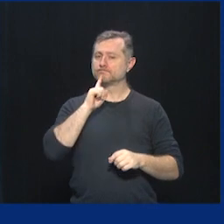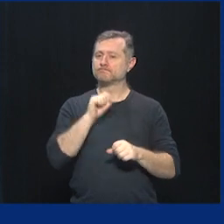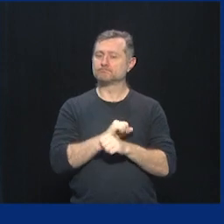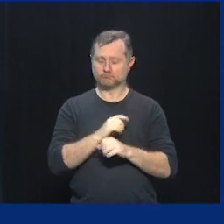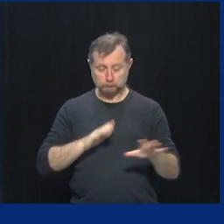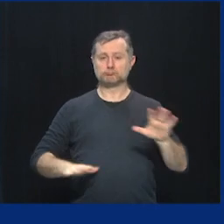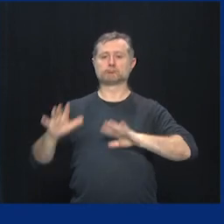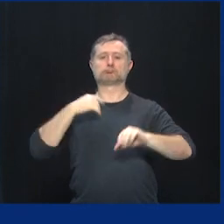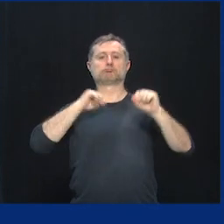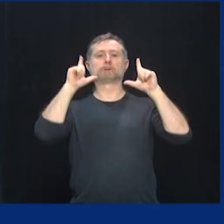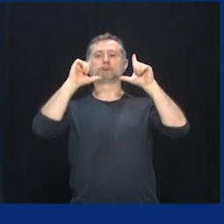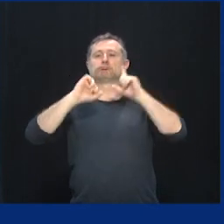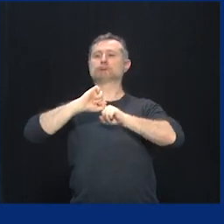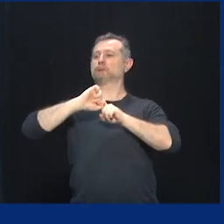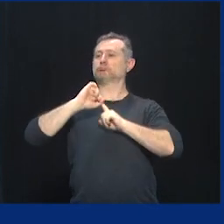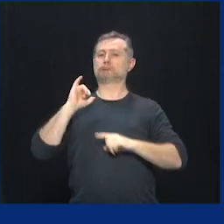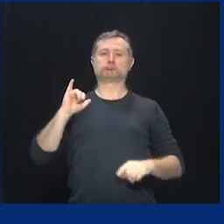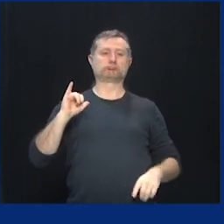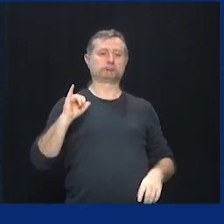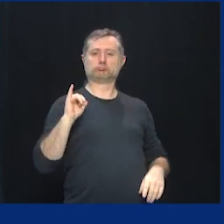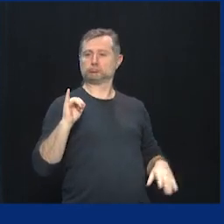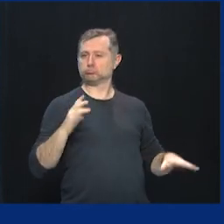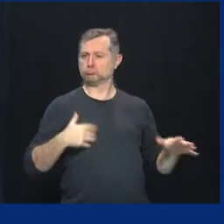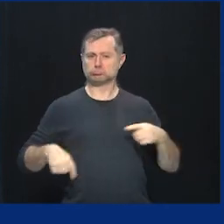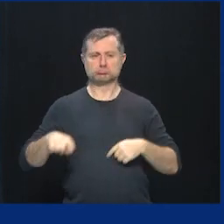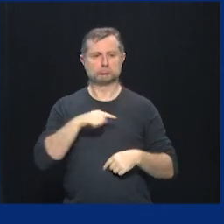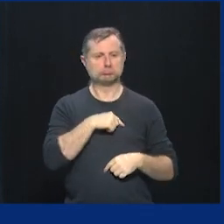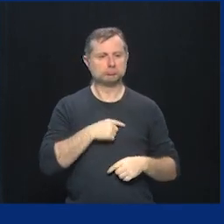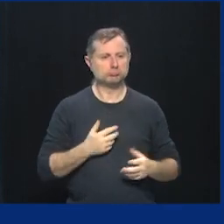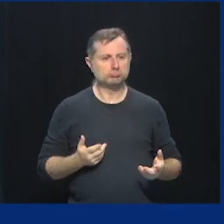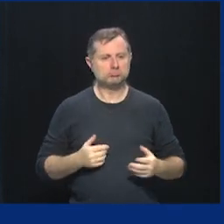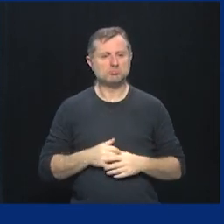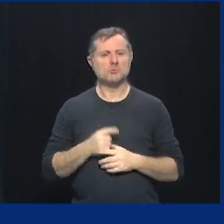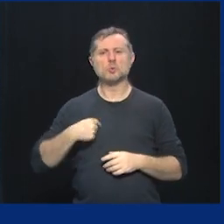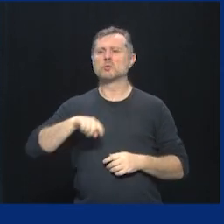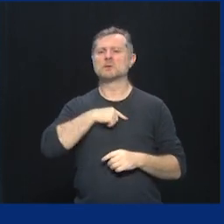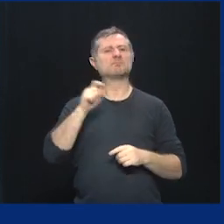get. We're going to have to do a lot of things differently and quickly.